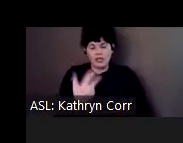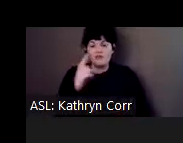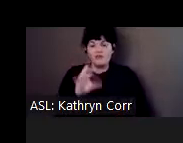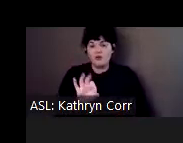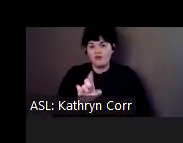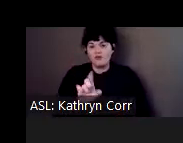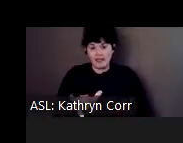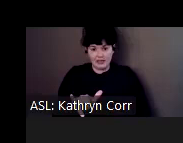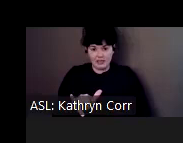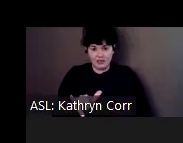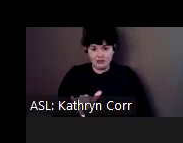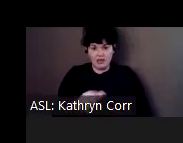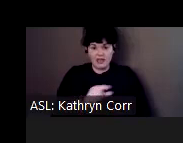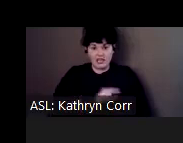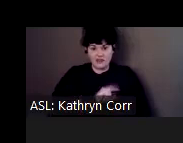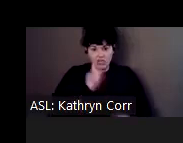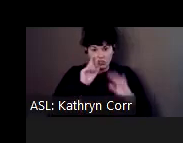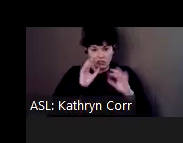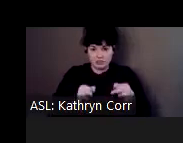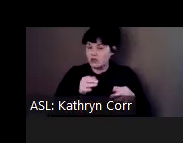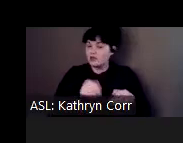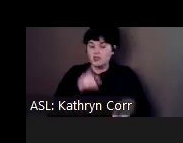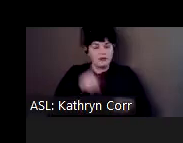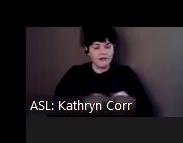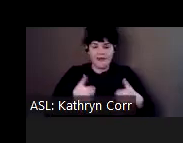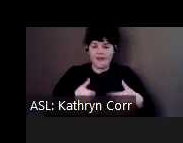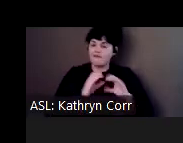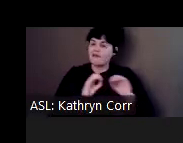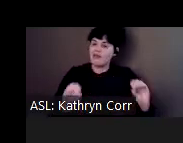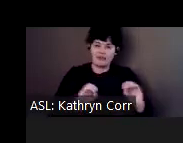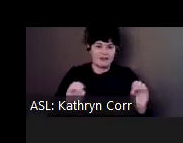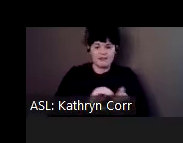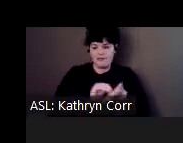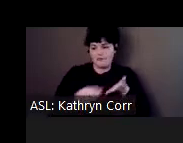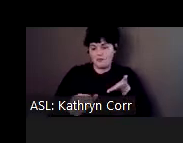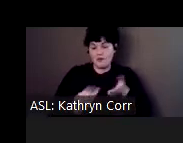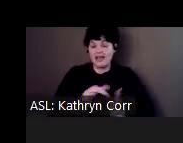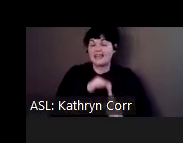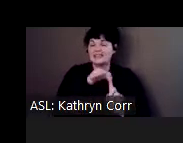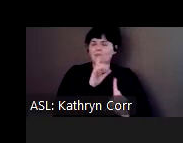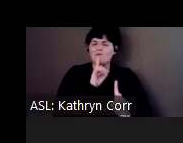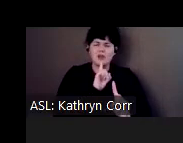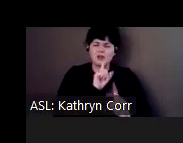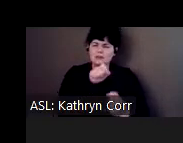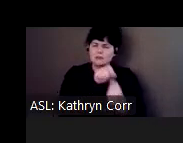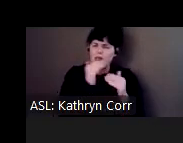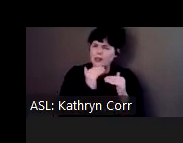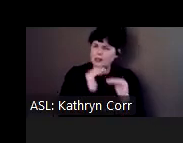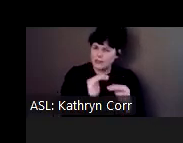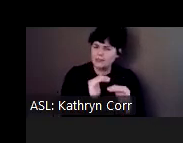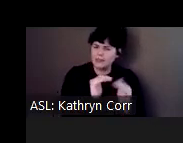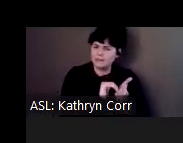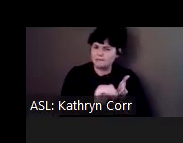to have anything set aside except under this very, very limited exception. This is